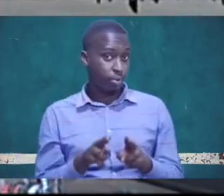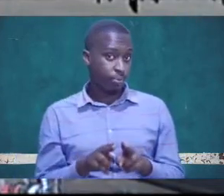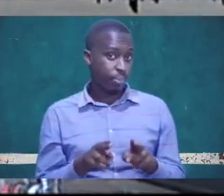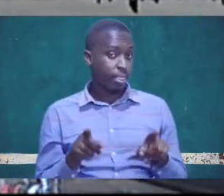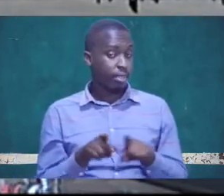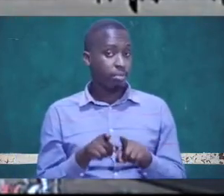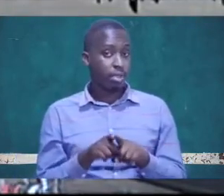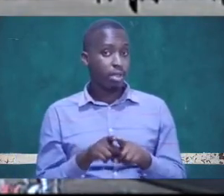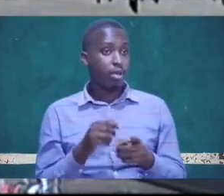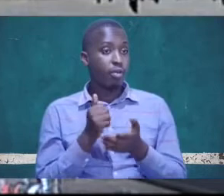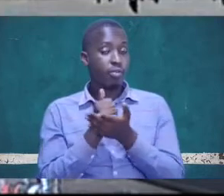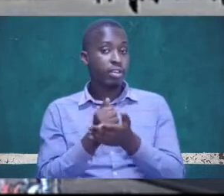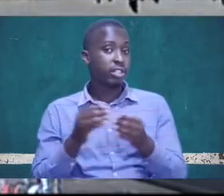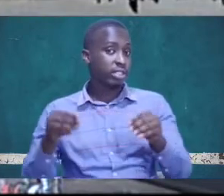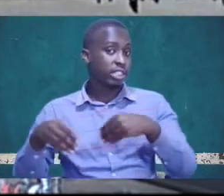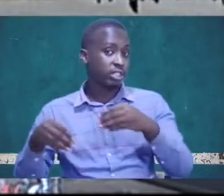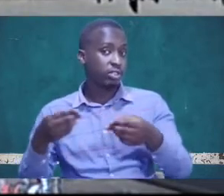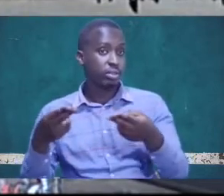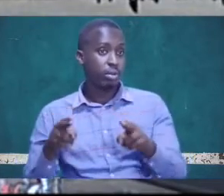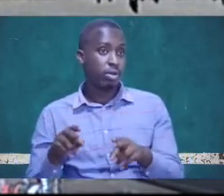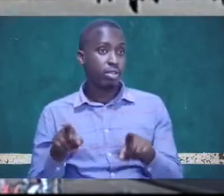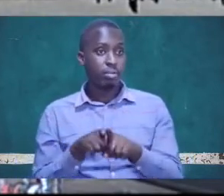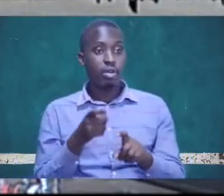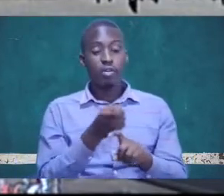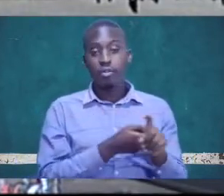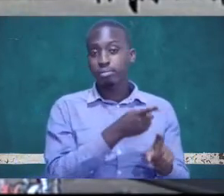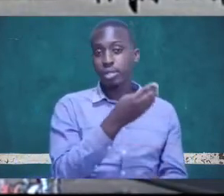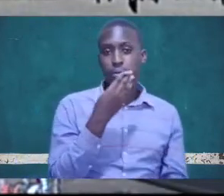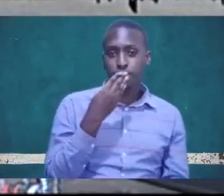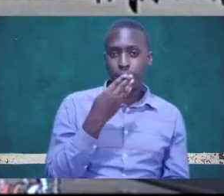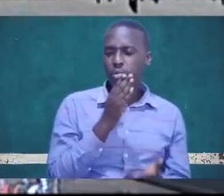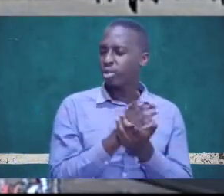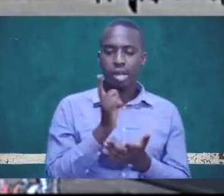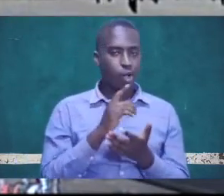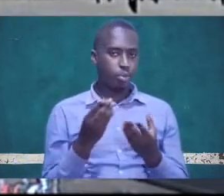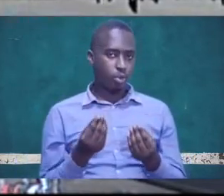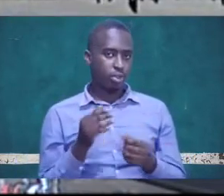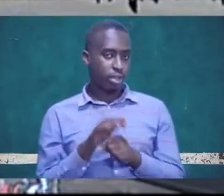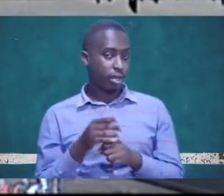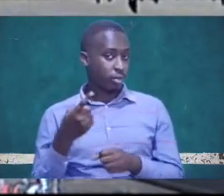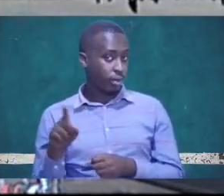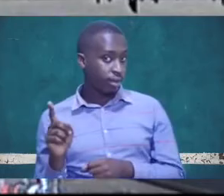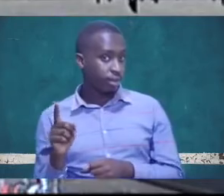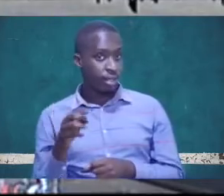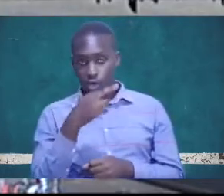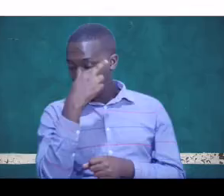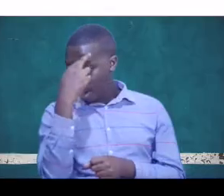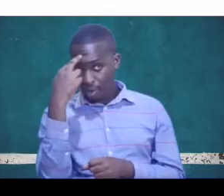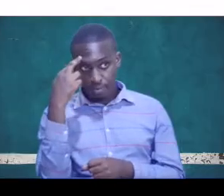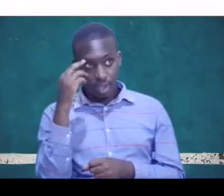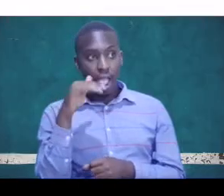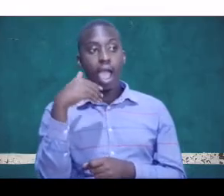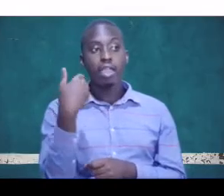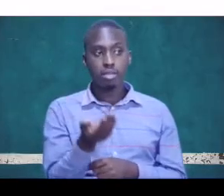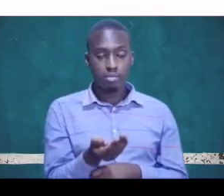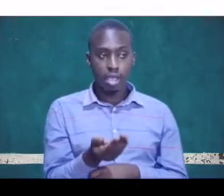to manufacture a material that is going now to stand for this temperature, it is not easy, right? That's why. And then we